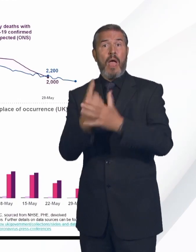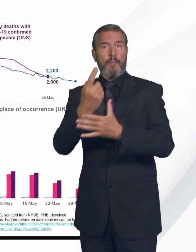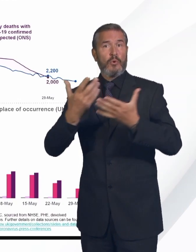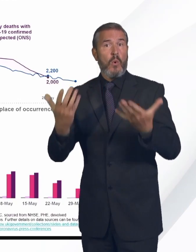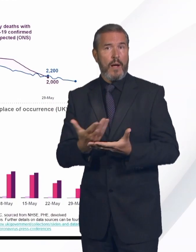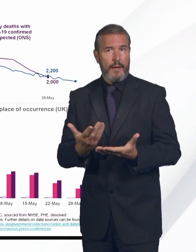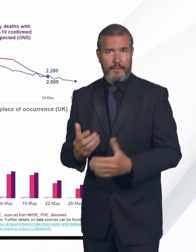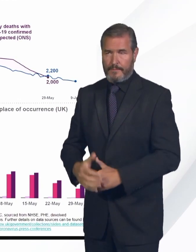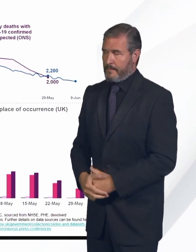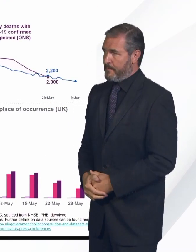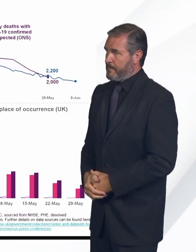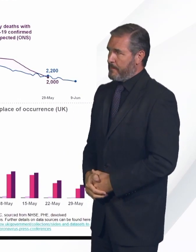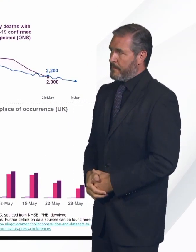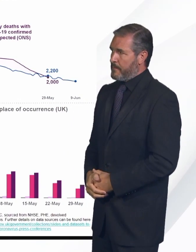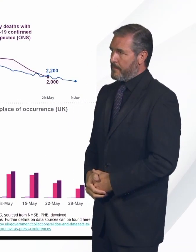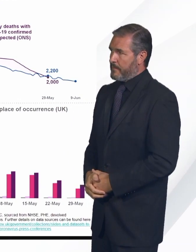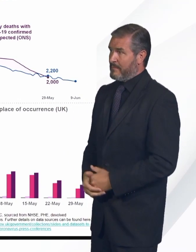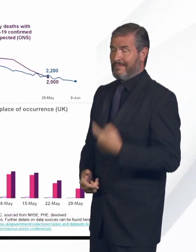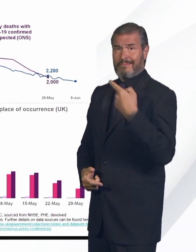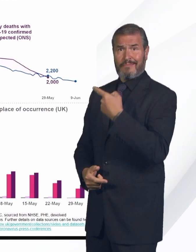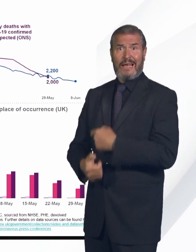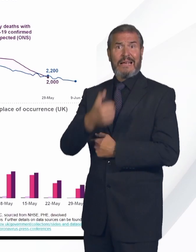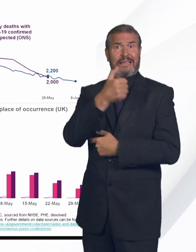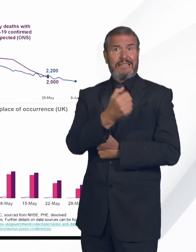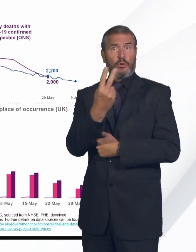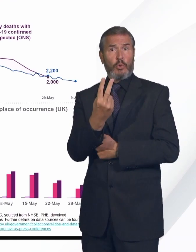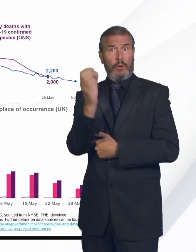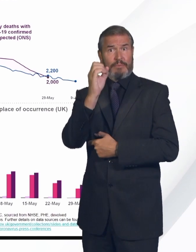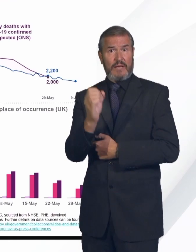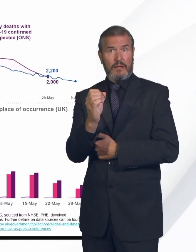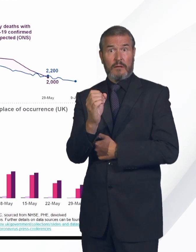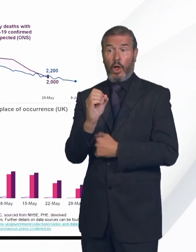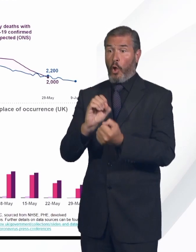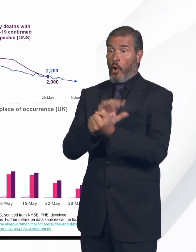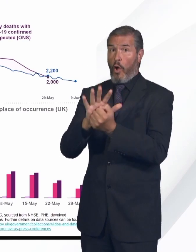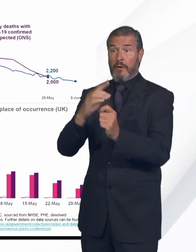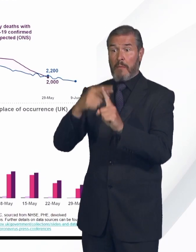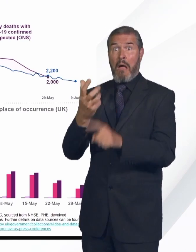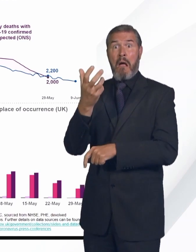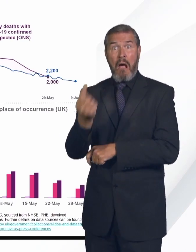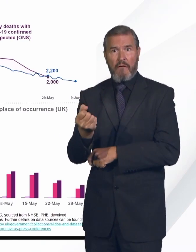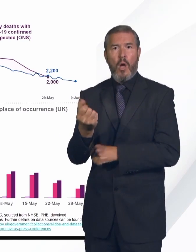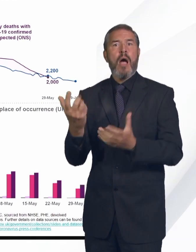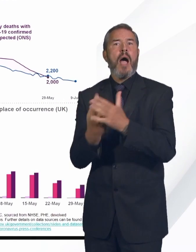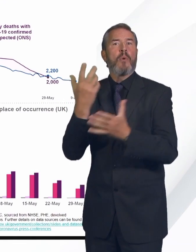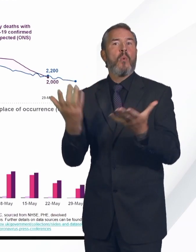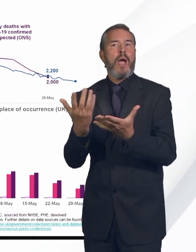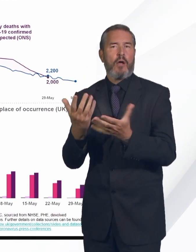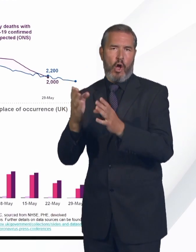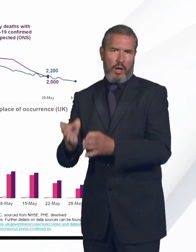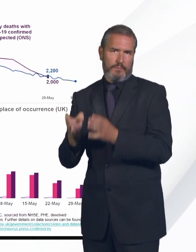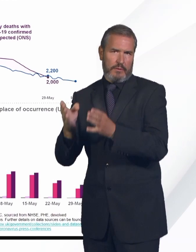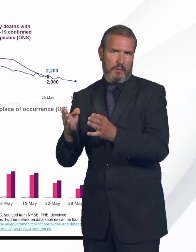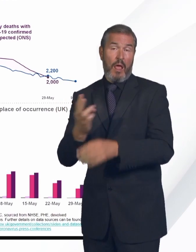the start of the outbreak, 62% of registered COVID-19 deaths have occurred in hospitals and